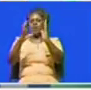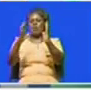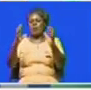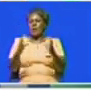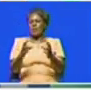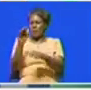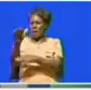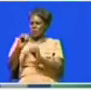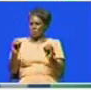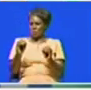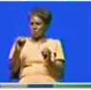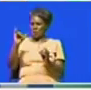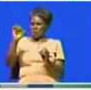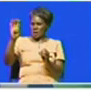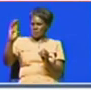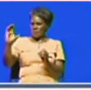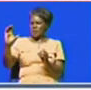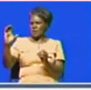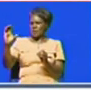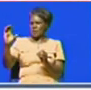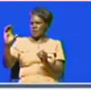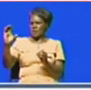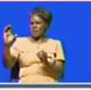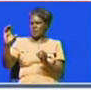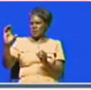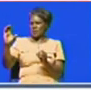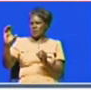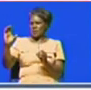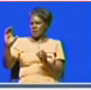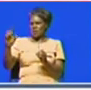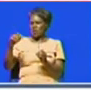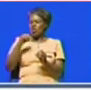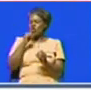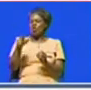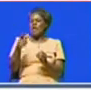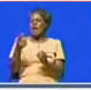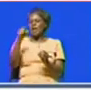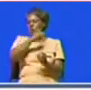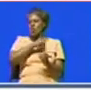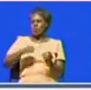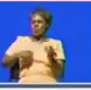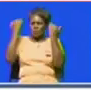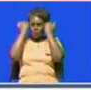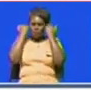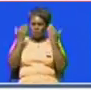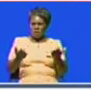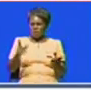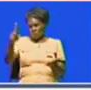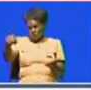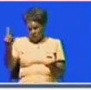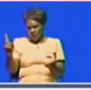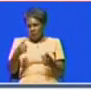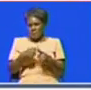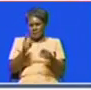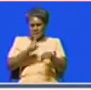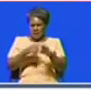recount. Legal Council could have asked for a recount. We are saying right now... Because those were not the prayers that were before the Supreme Court justices. That is correct. That is correct. But